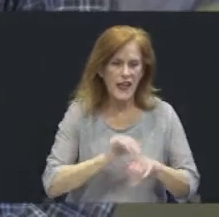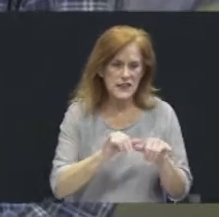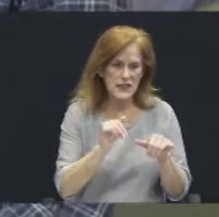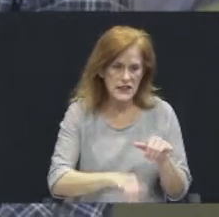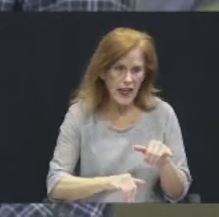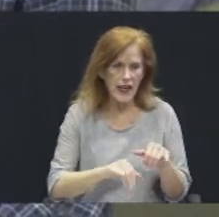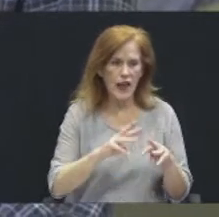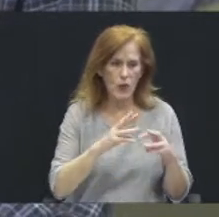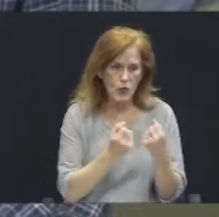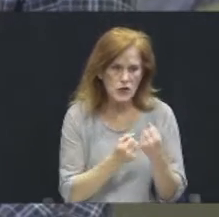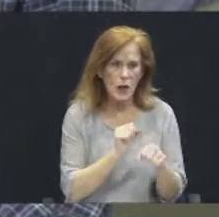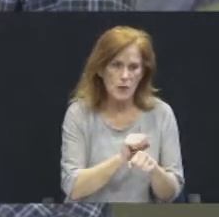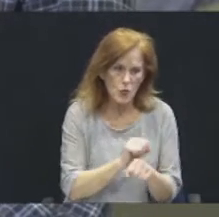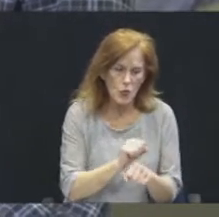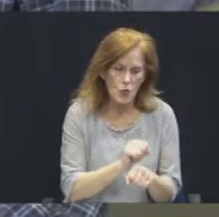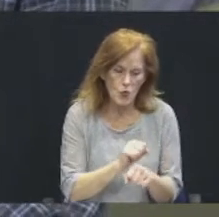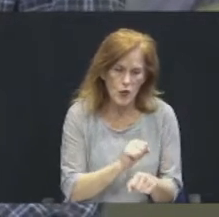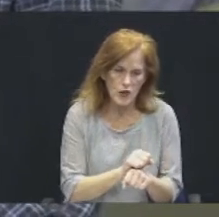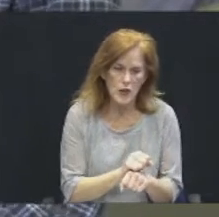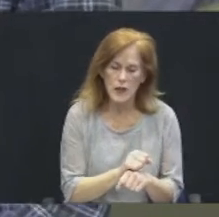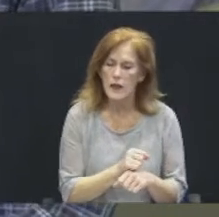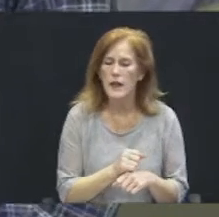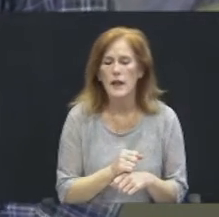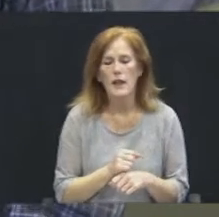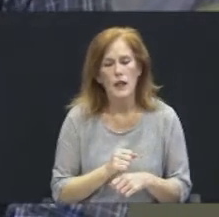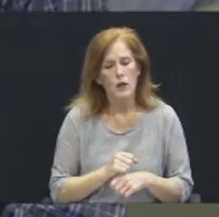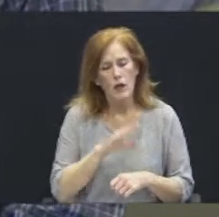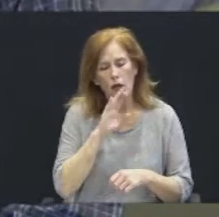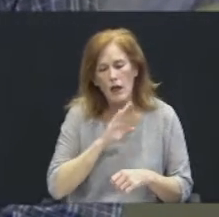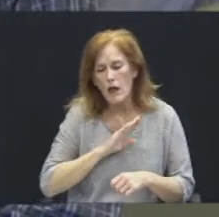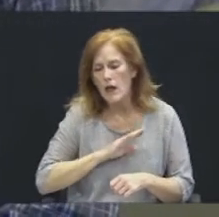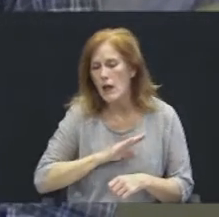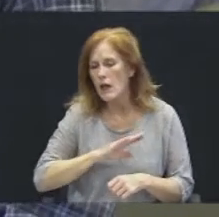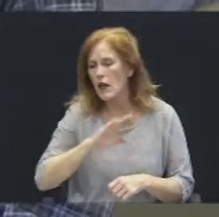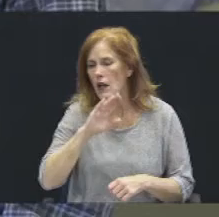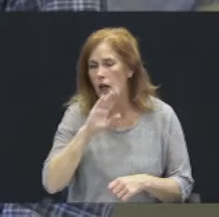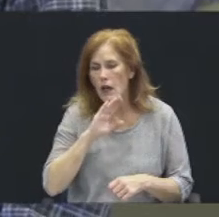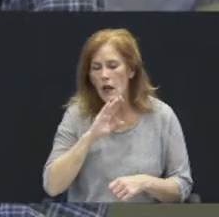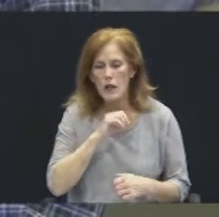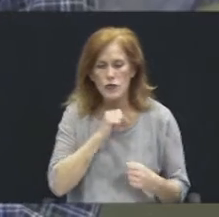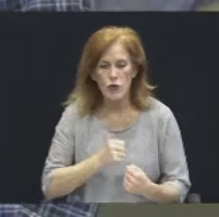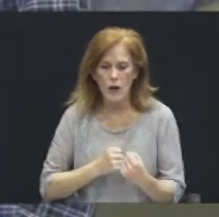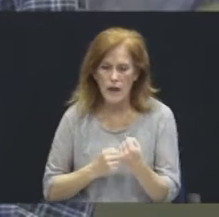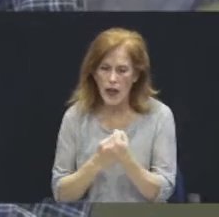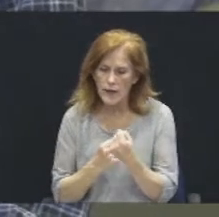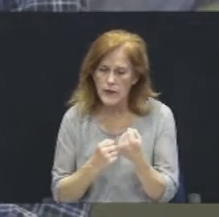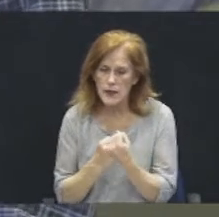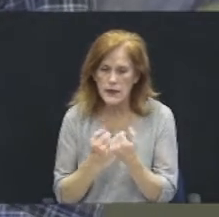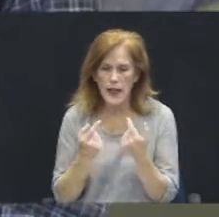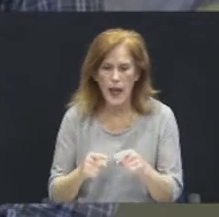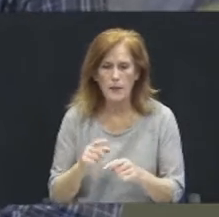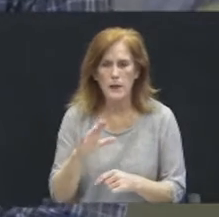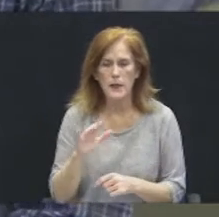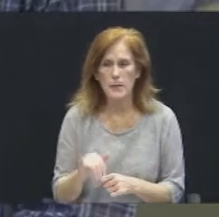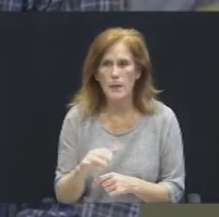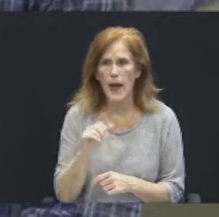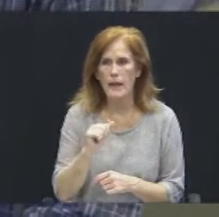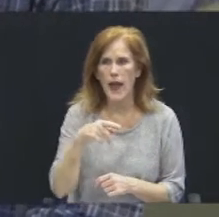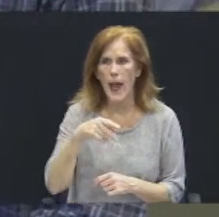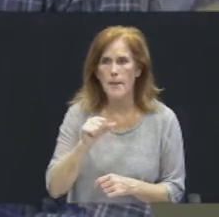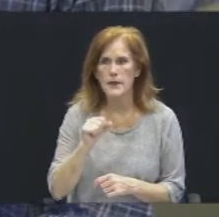workshop. We hit a lot of roadblocks, and there was a lot of advocacy done by the Nebraska APSE